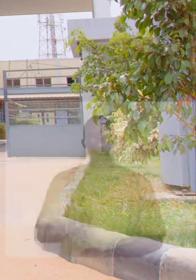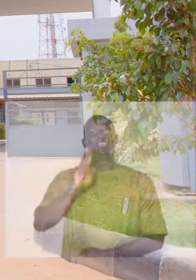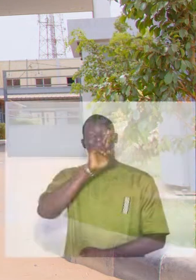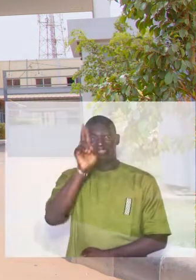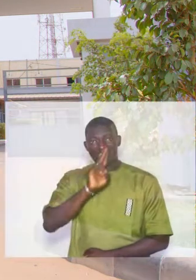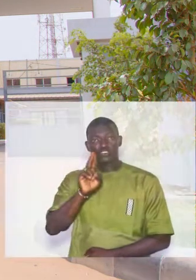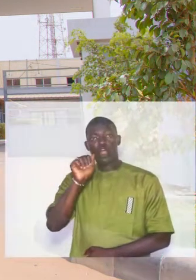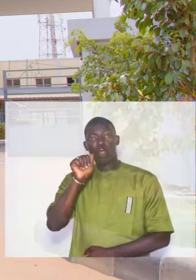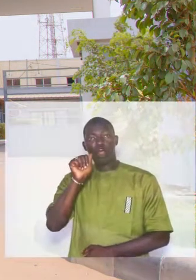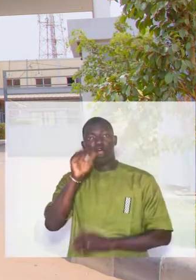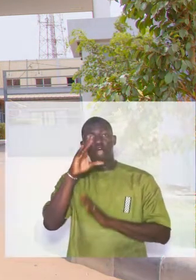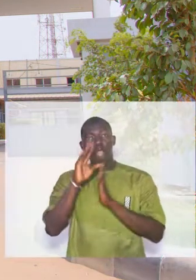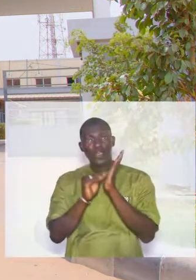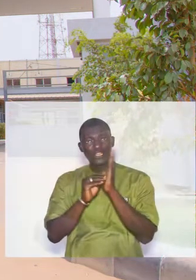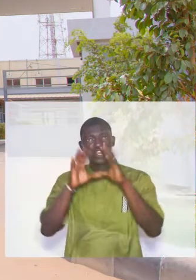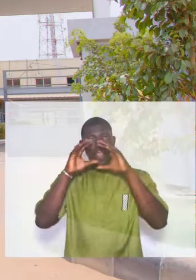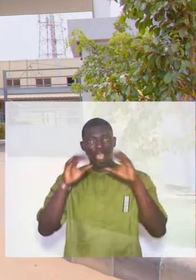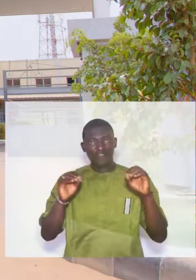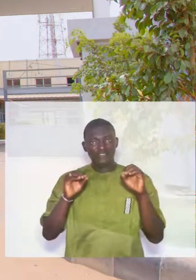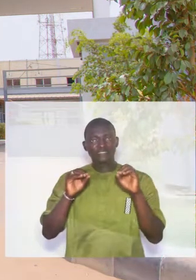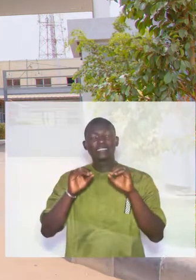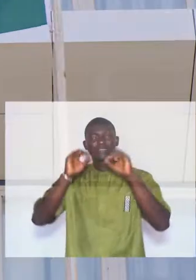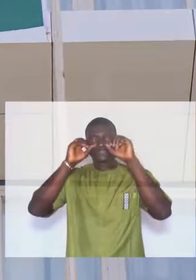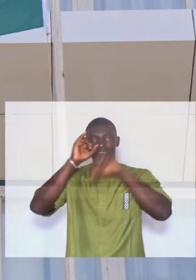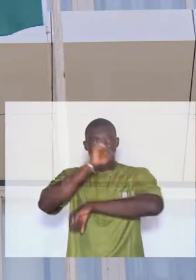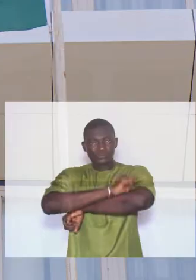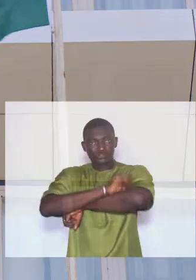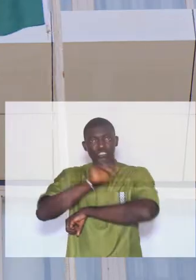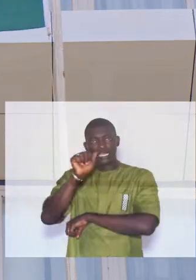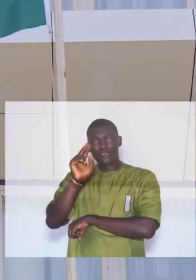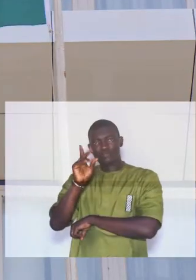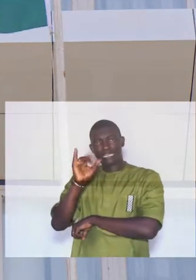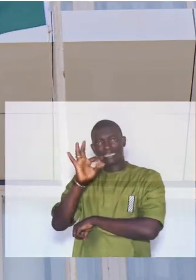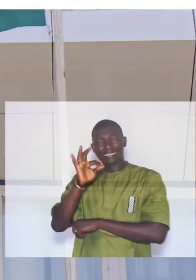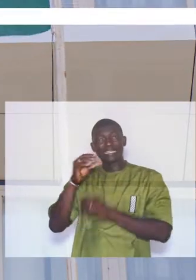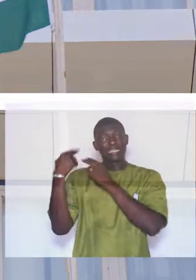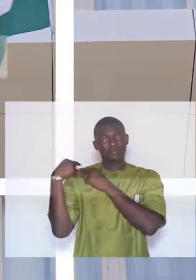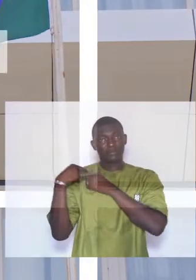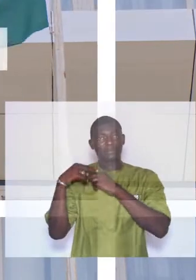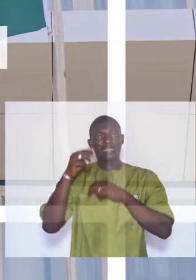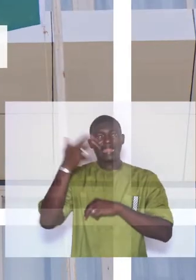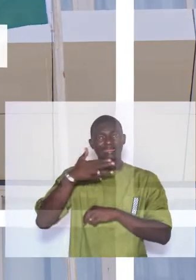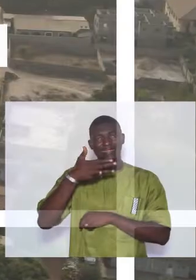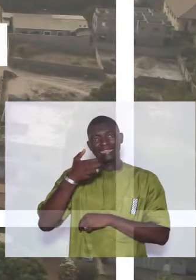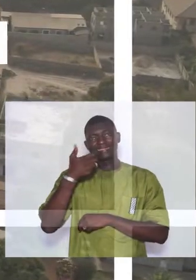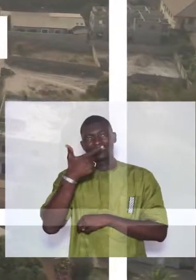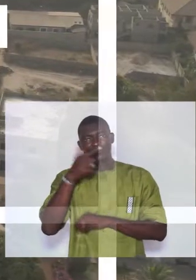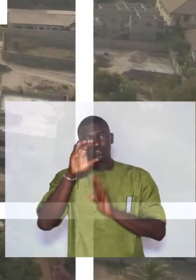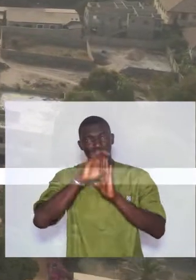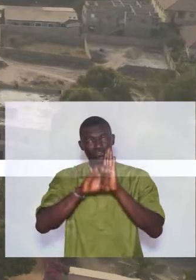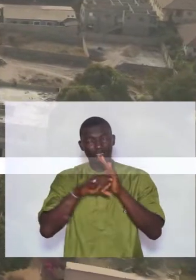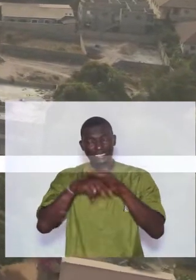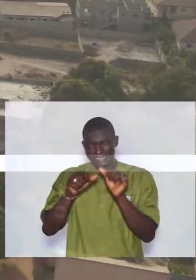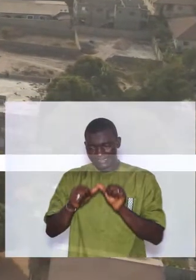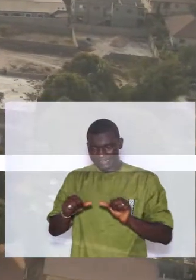The National Audit Office is the supreme audit institution of the Gambia, mandated by the 1997 Constitution in